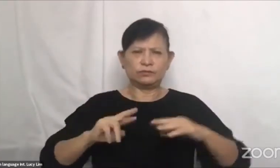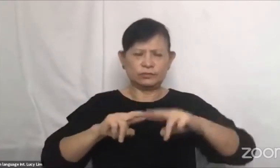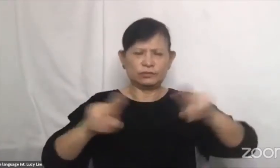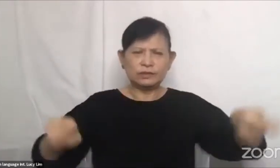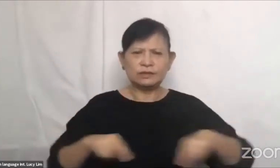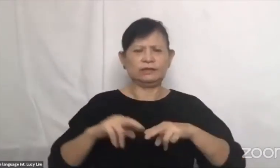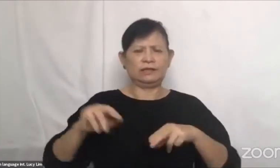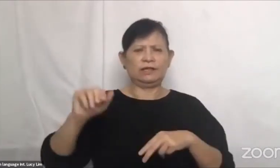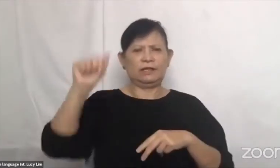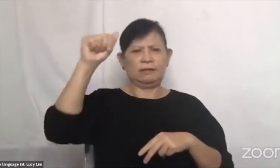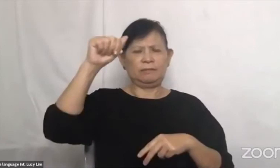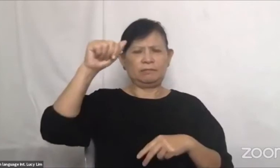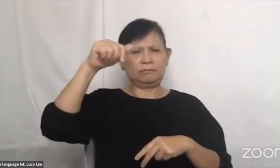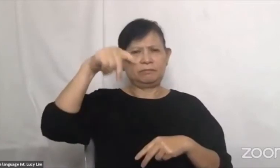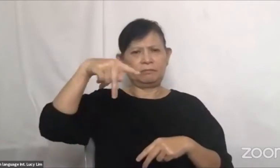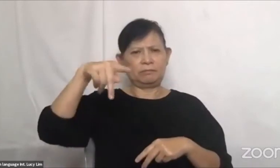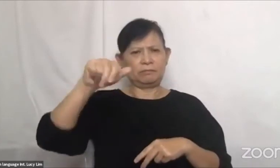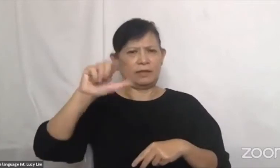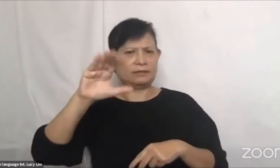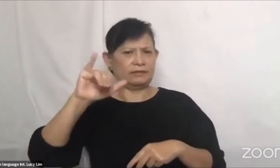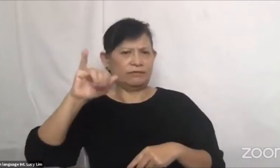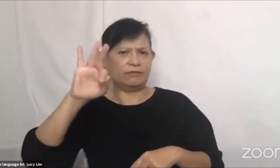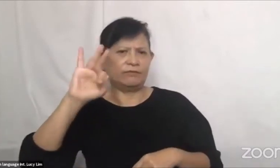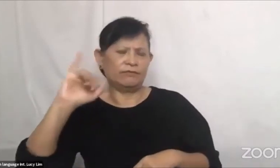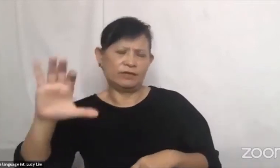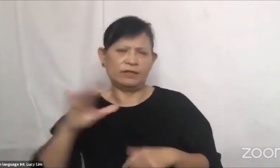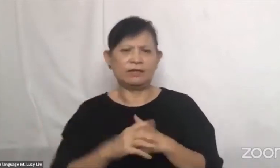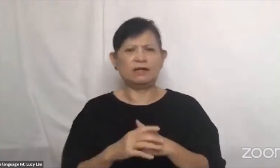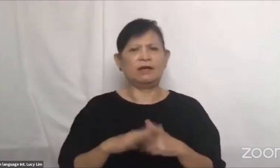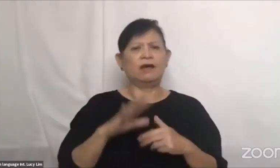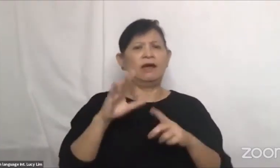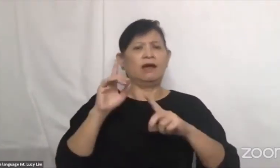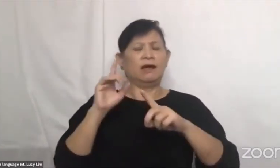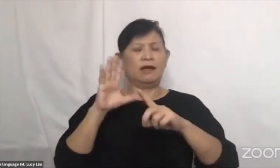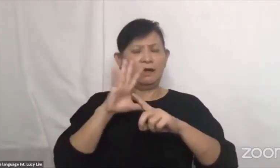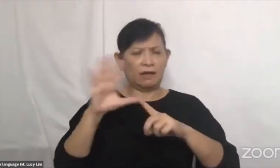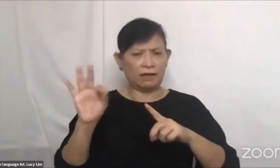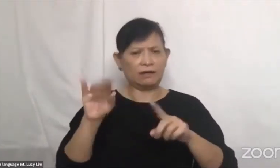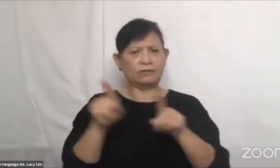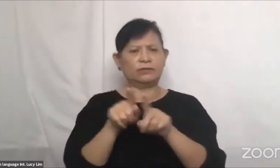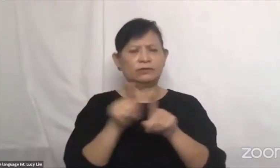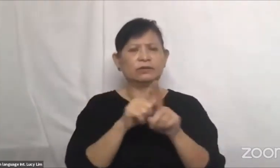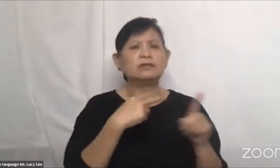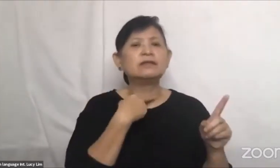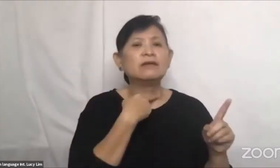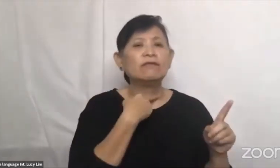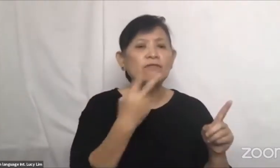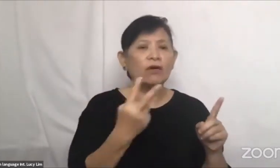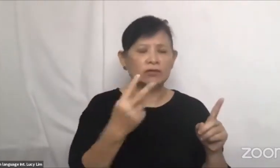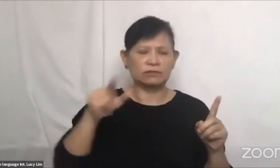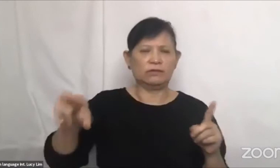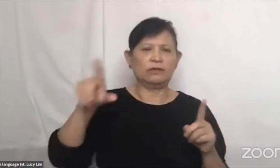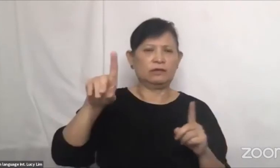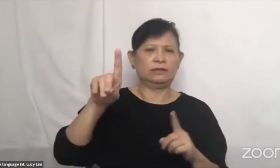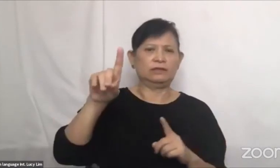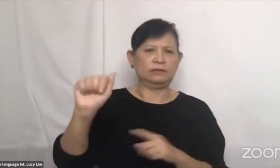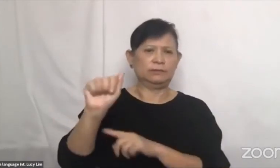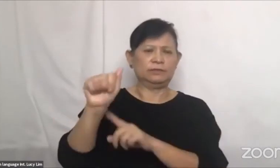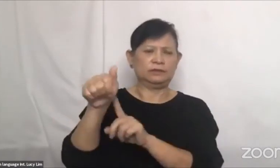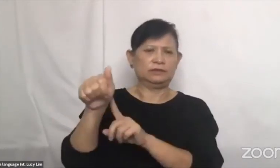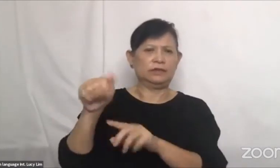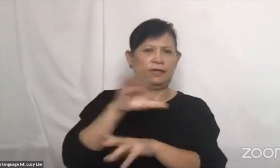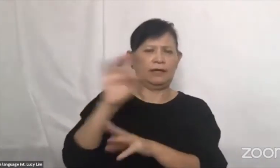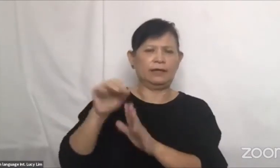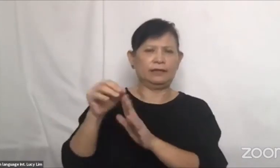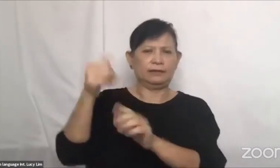Pacific framework for the rights of persons with disabilities. And I think increasingly the voice of persons with disabilities through the representative